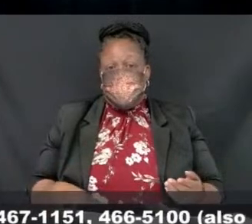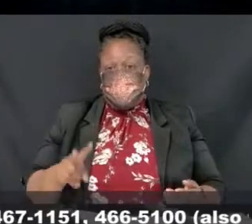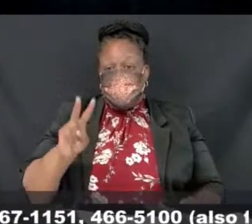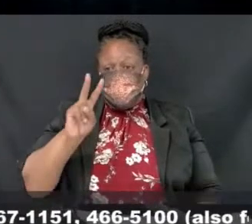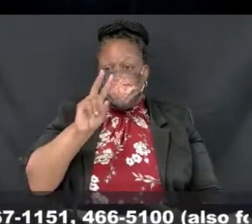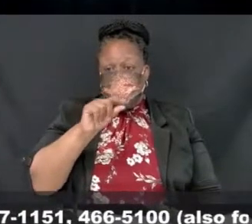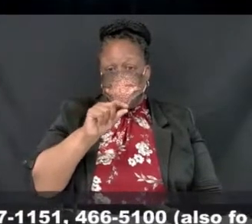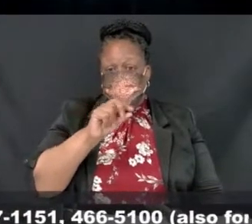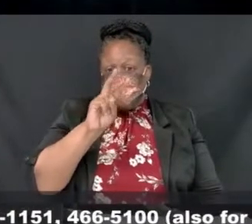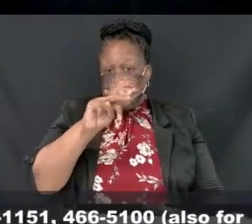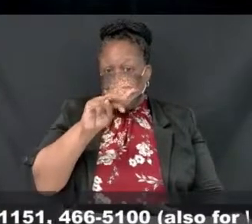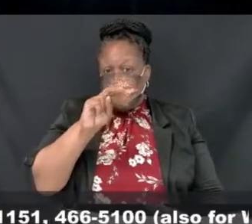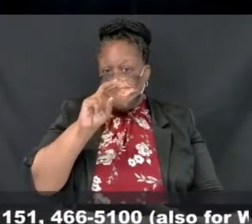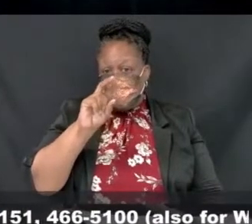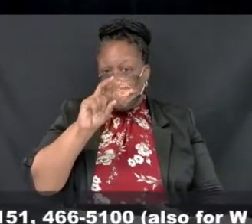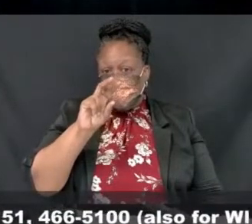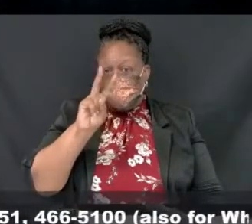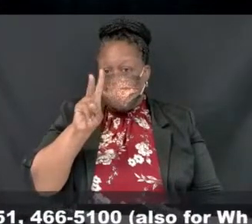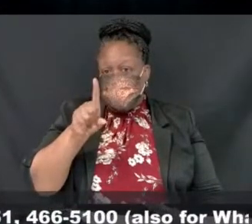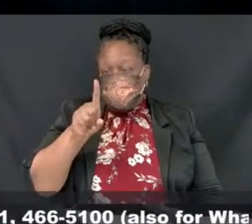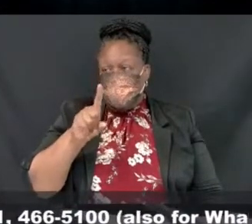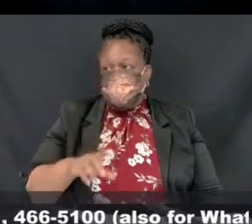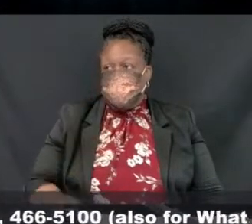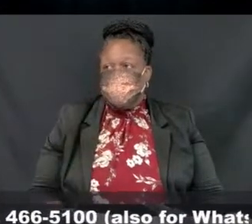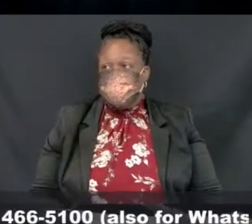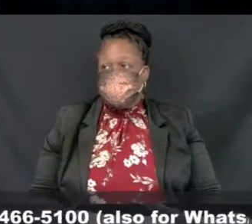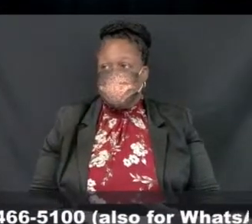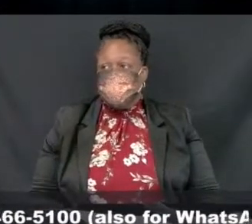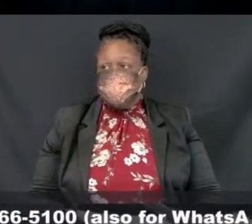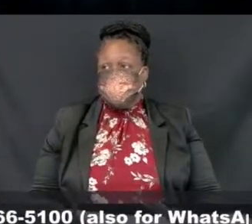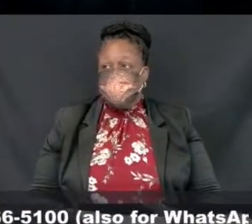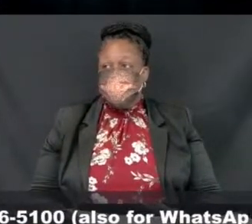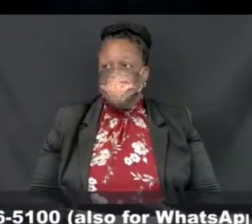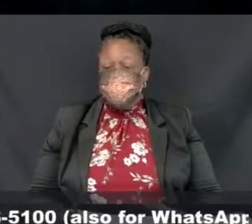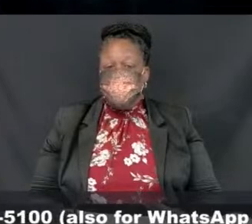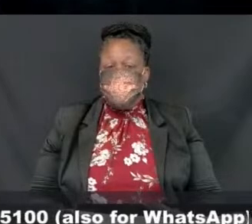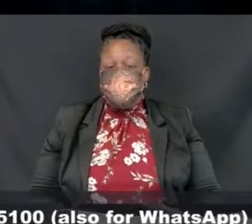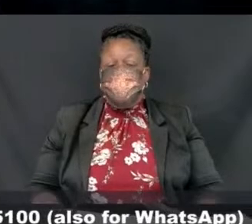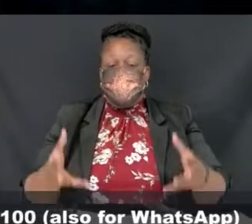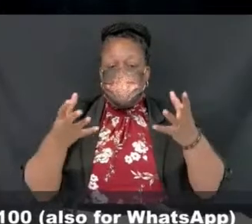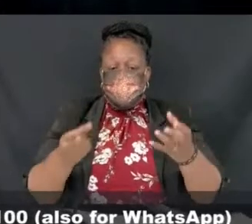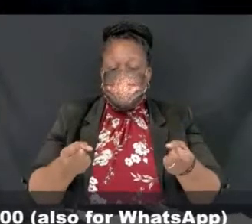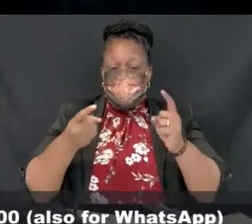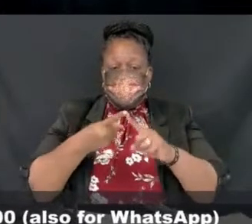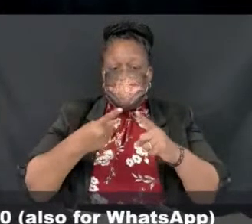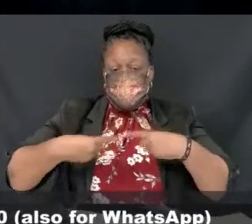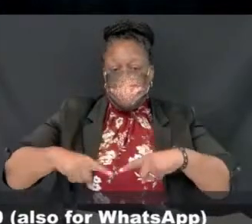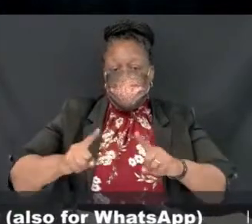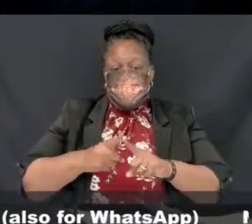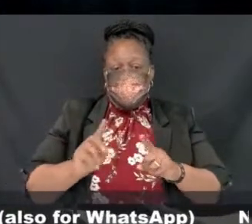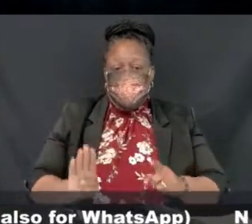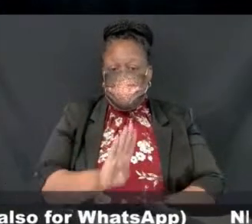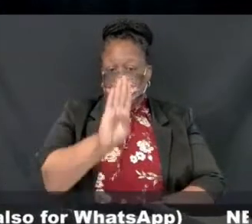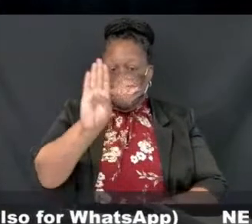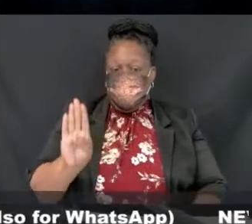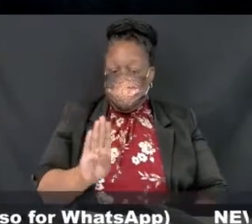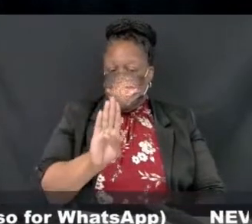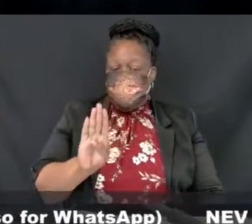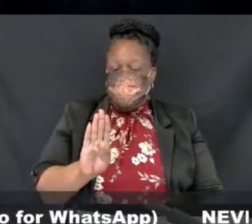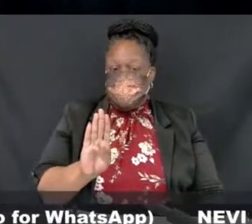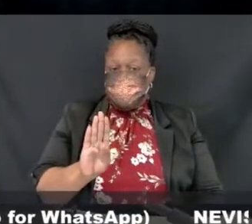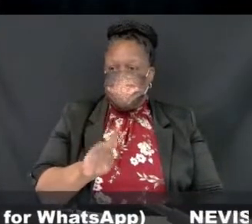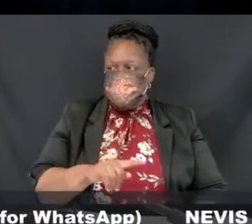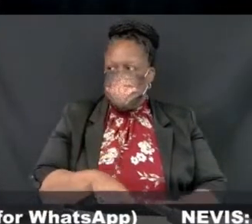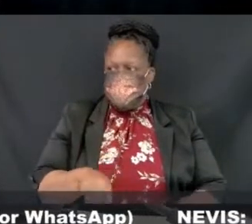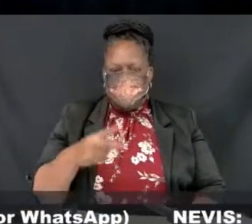early discussions with them, they wanted to go to Barbados. The thing was to go to Barbados. They were leaning towards Barbados, but when they looked at what we